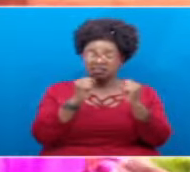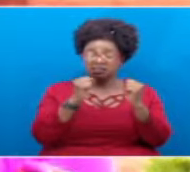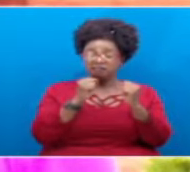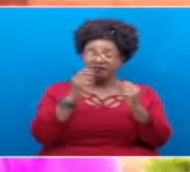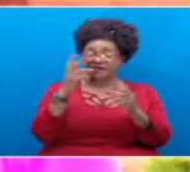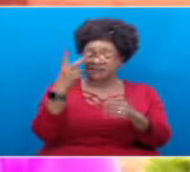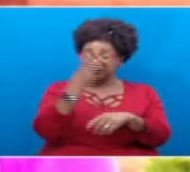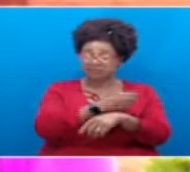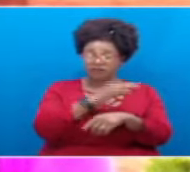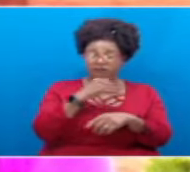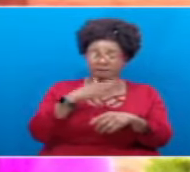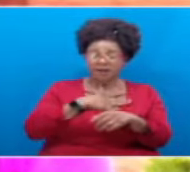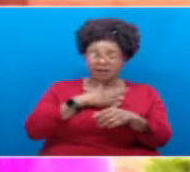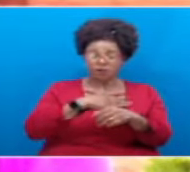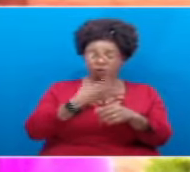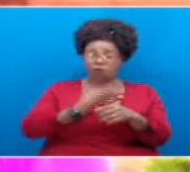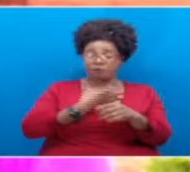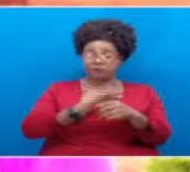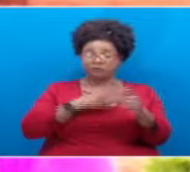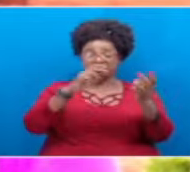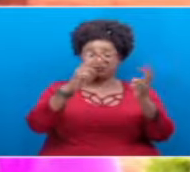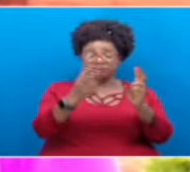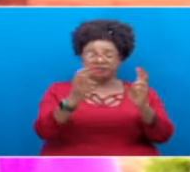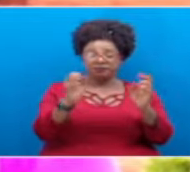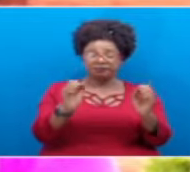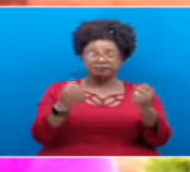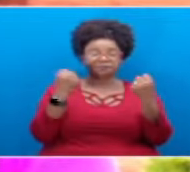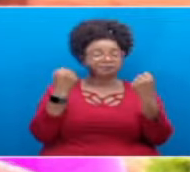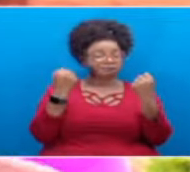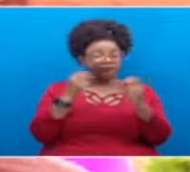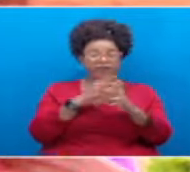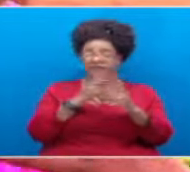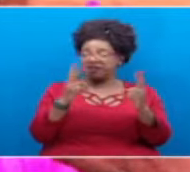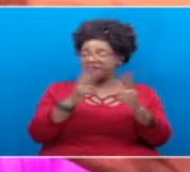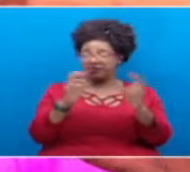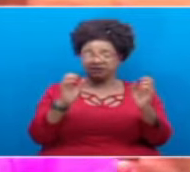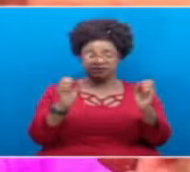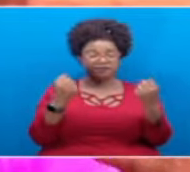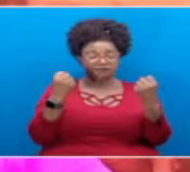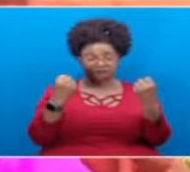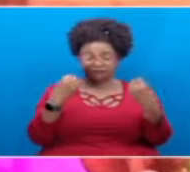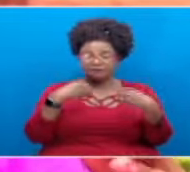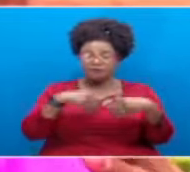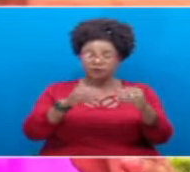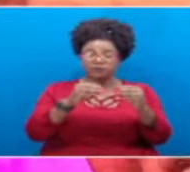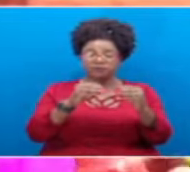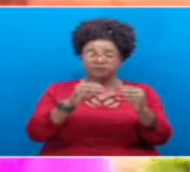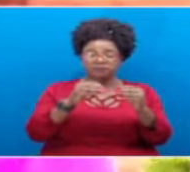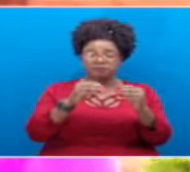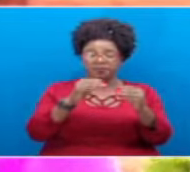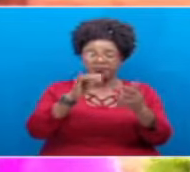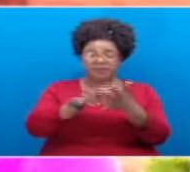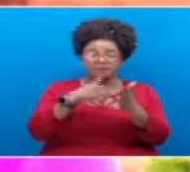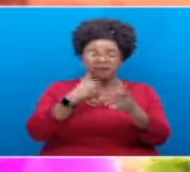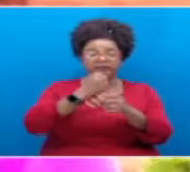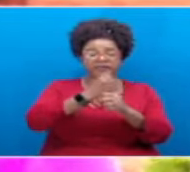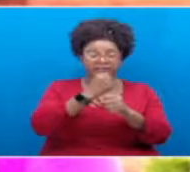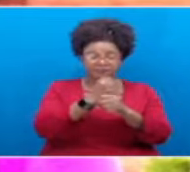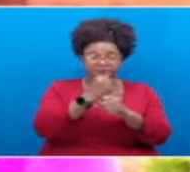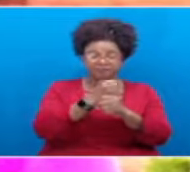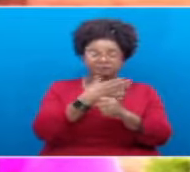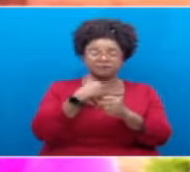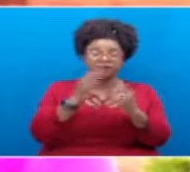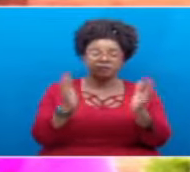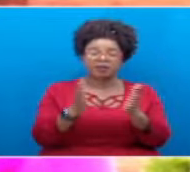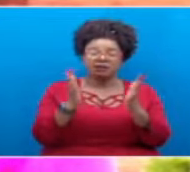own perspective that is safe. It's very safe according to the follow-ups that I've done. So I would like to encourage